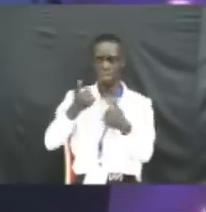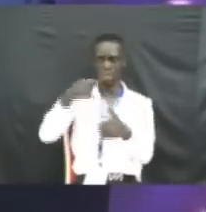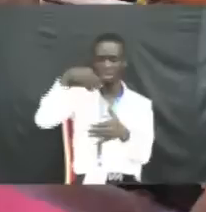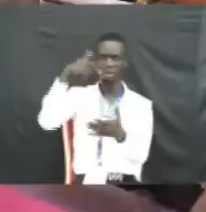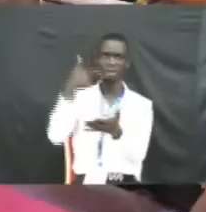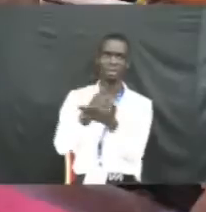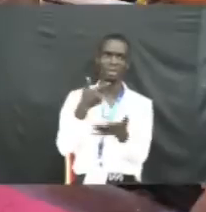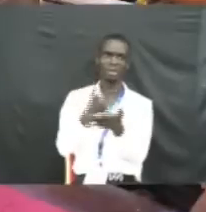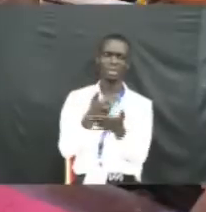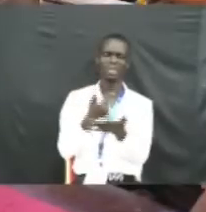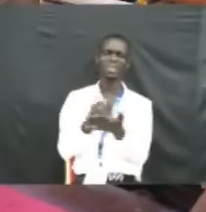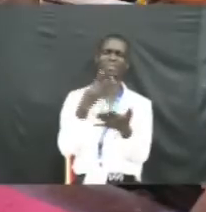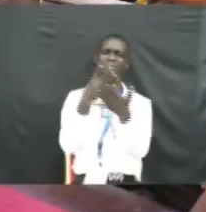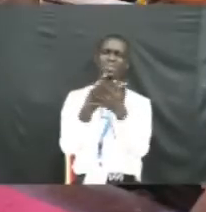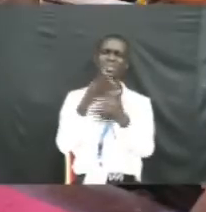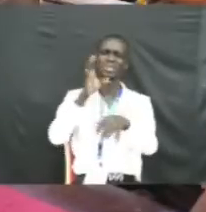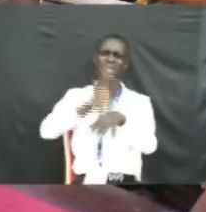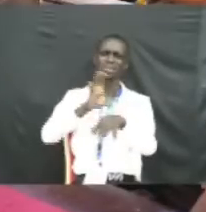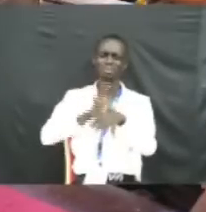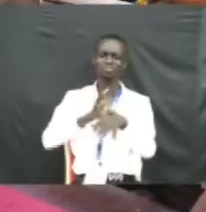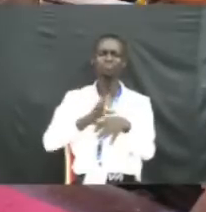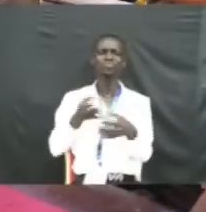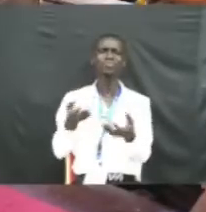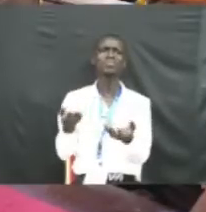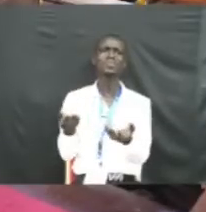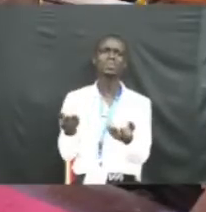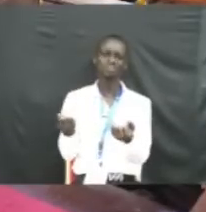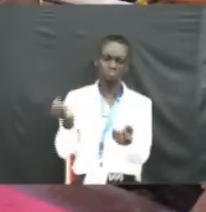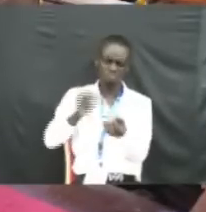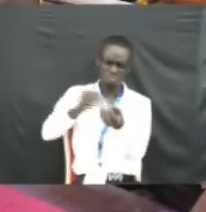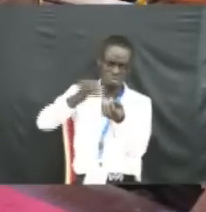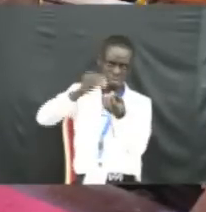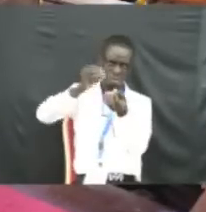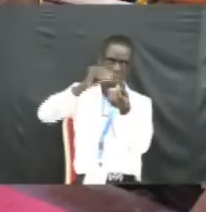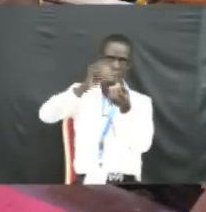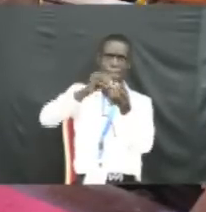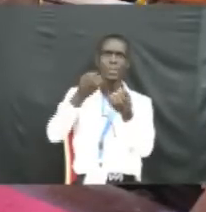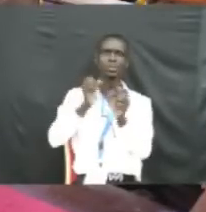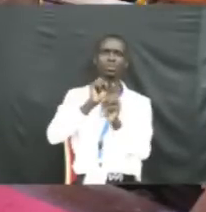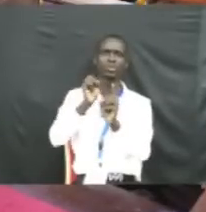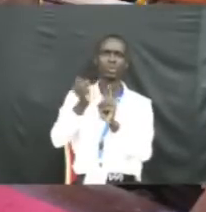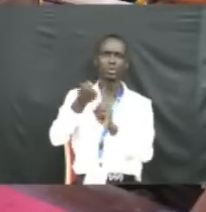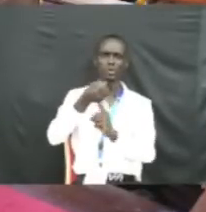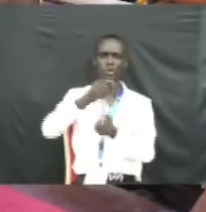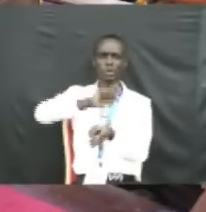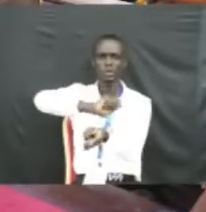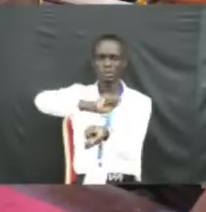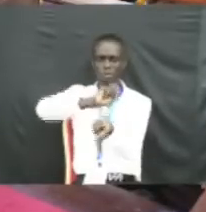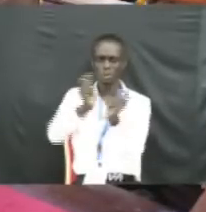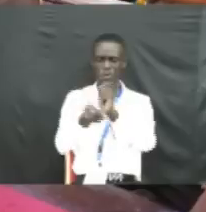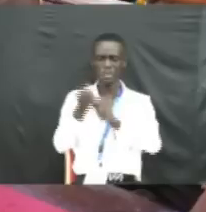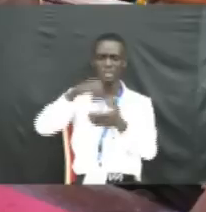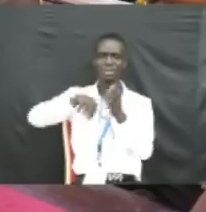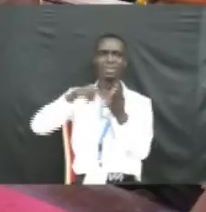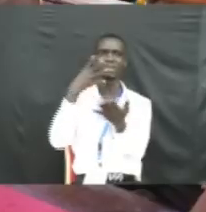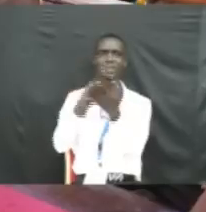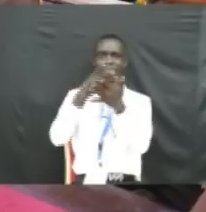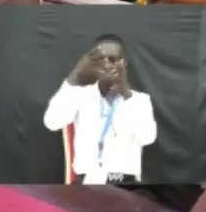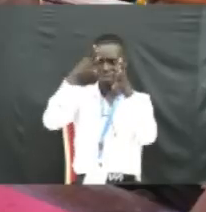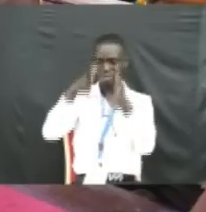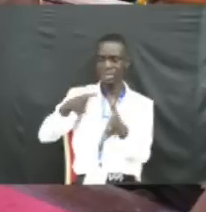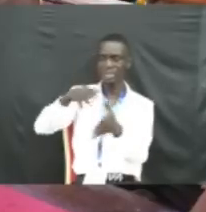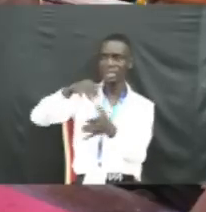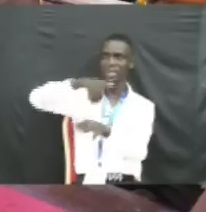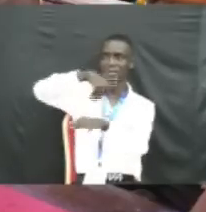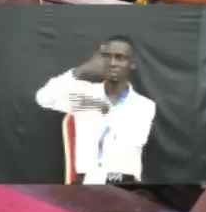chapency contributes contributes tremendously to the social reformation of prisoners in various prison